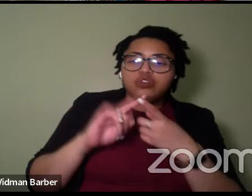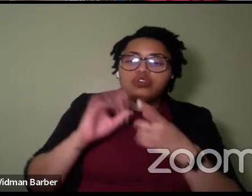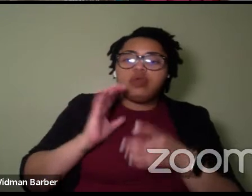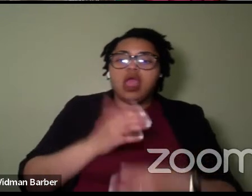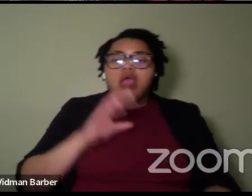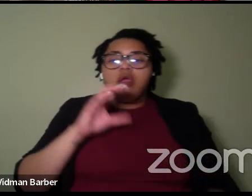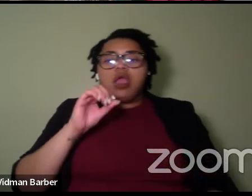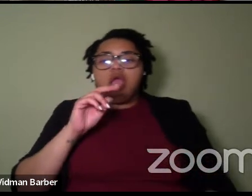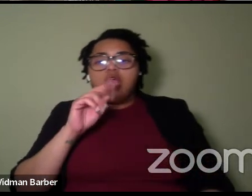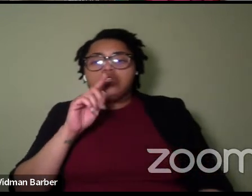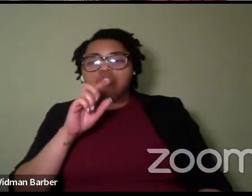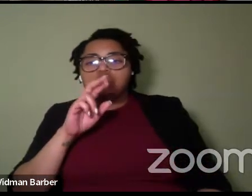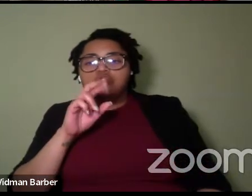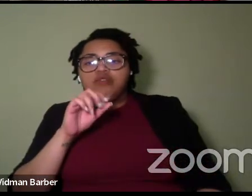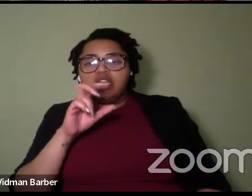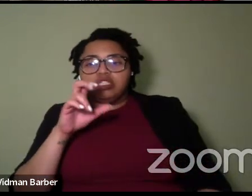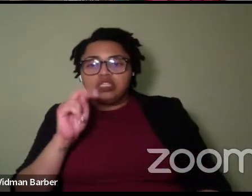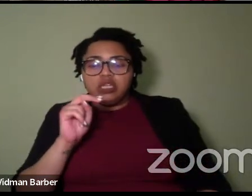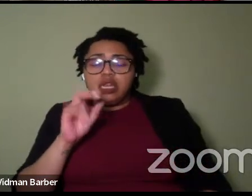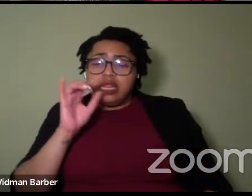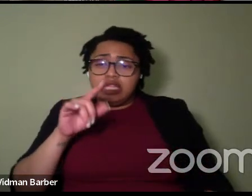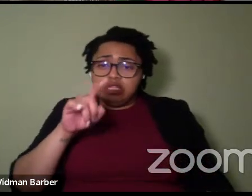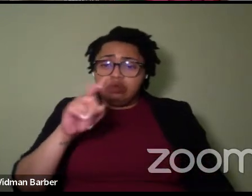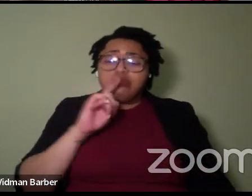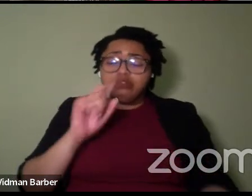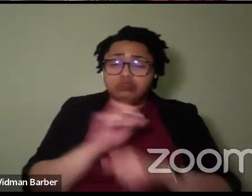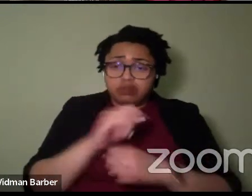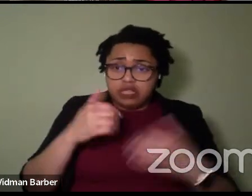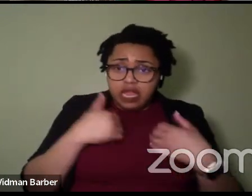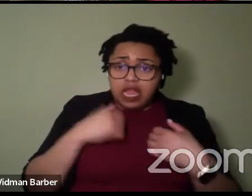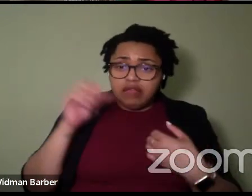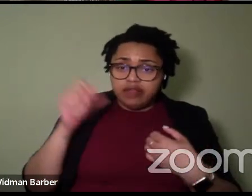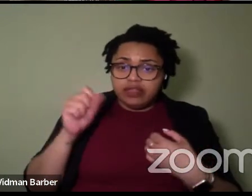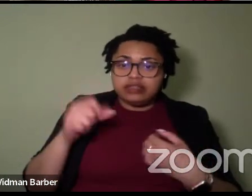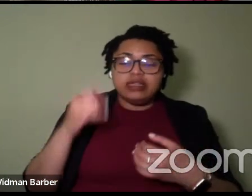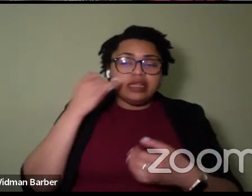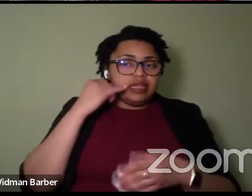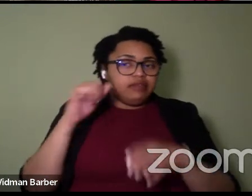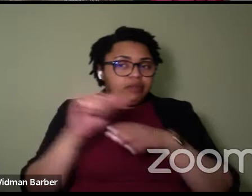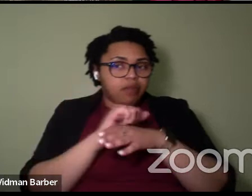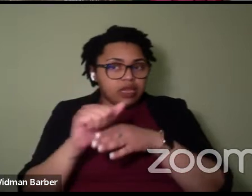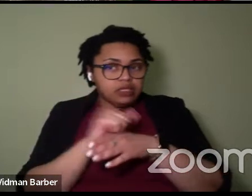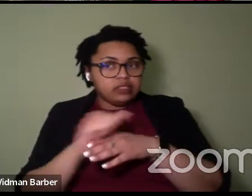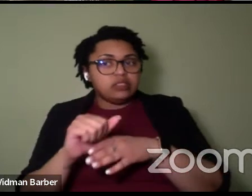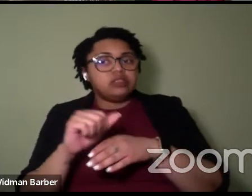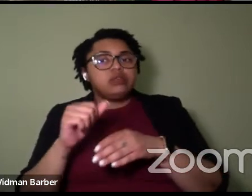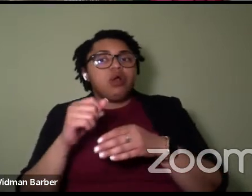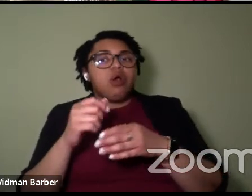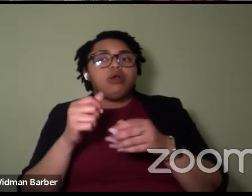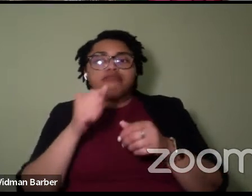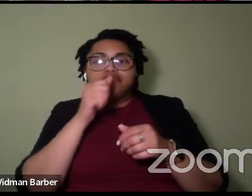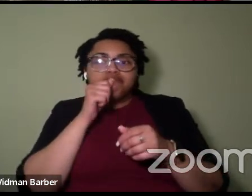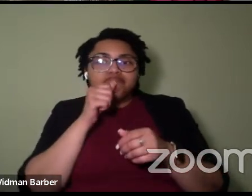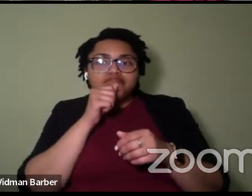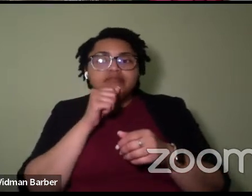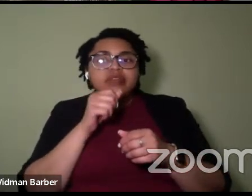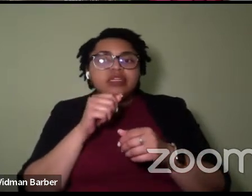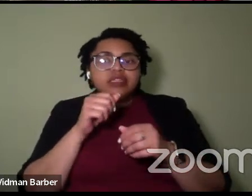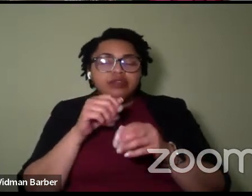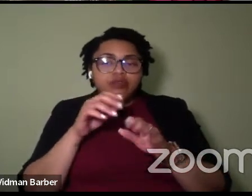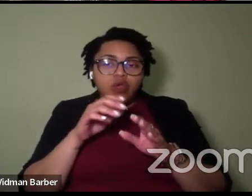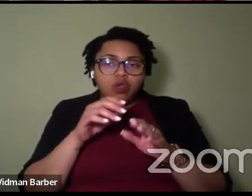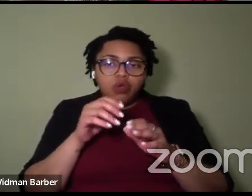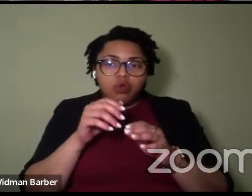think that's a question that I actually have, if these practices are sacred and, cannot be shared